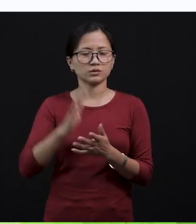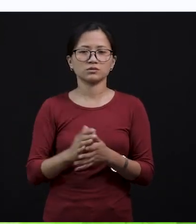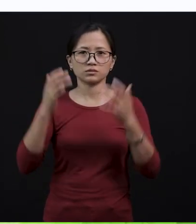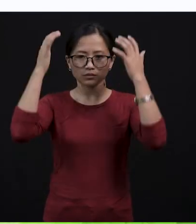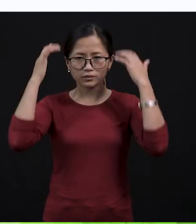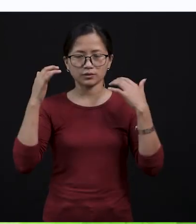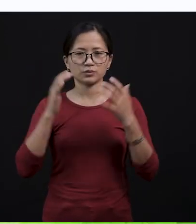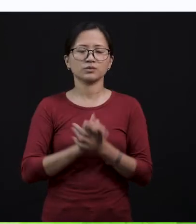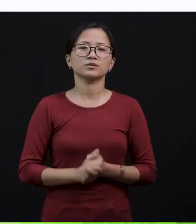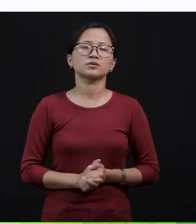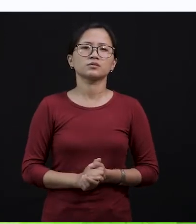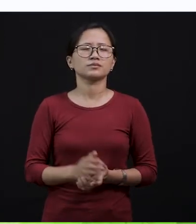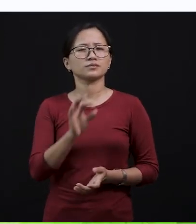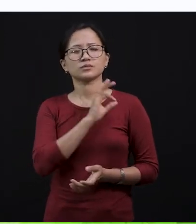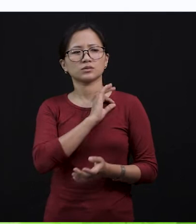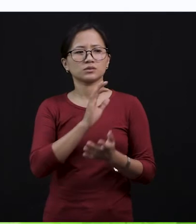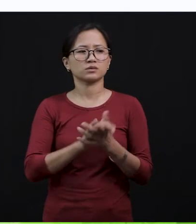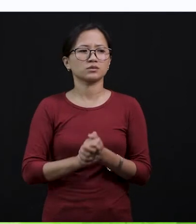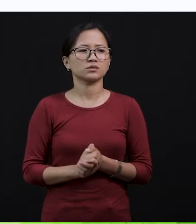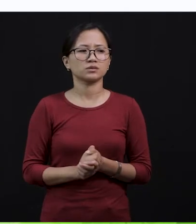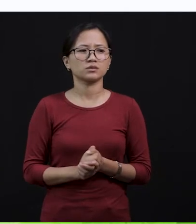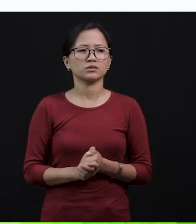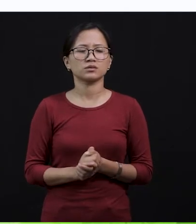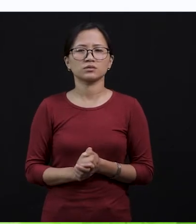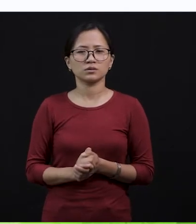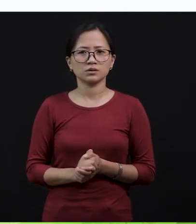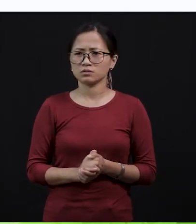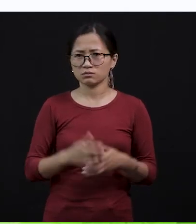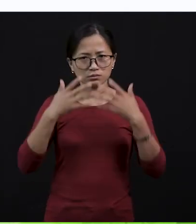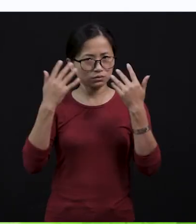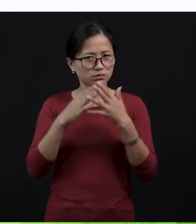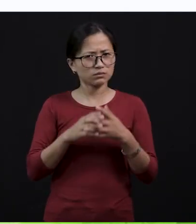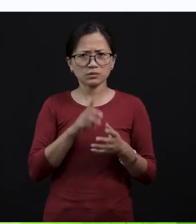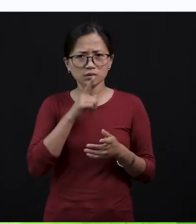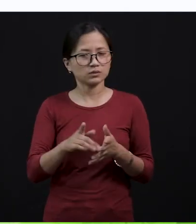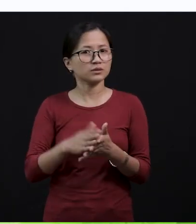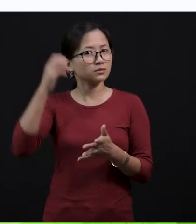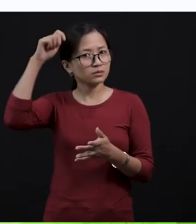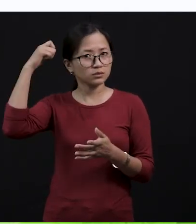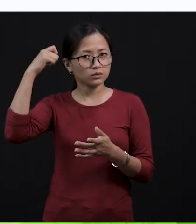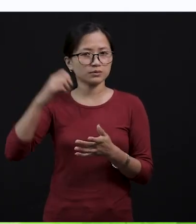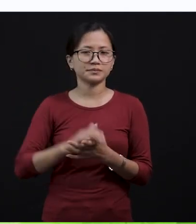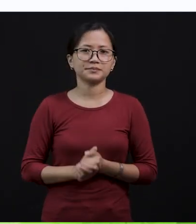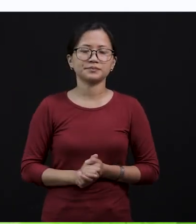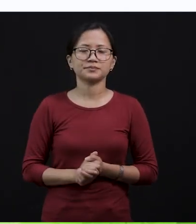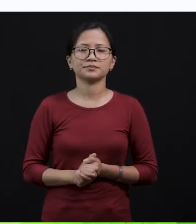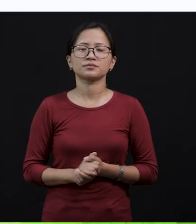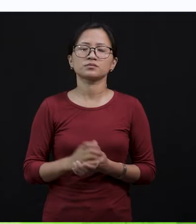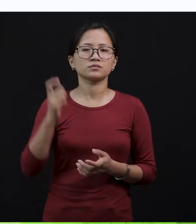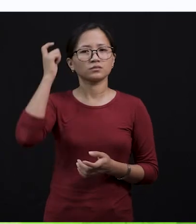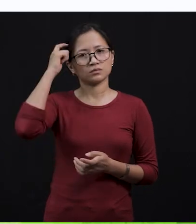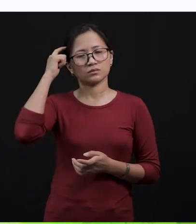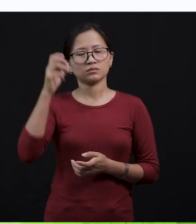whisker. Now that's a very interesting description. Can a cat really comb its whisker? I want you to hold on to that